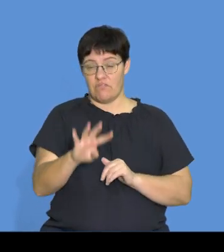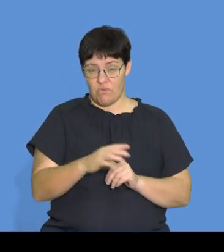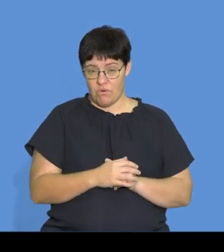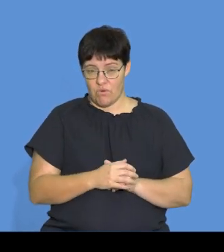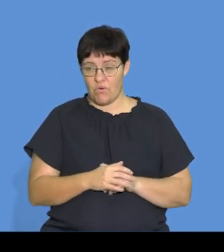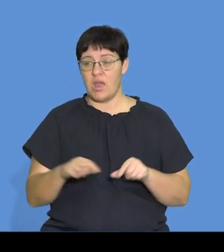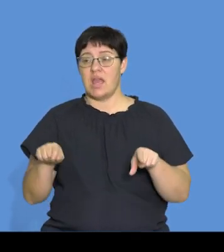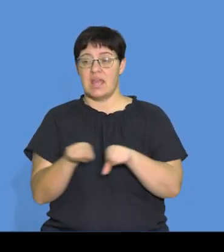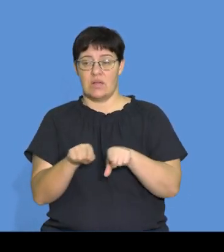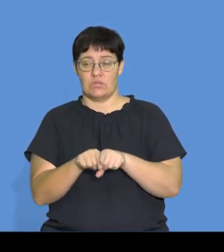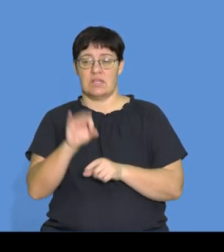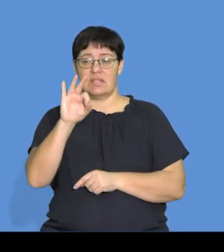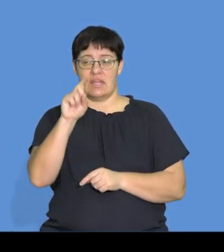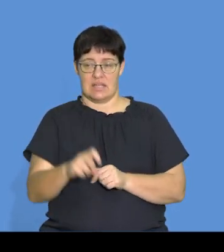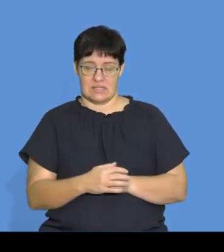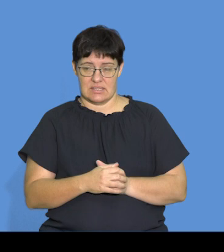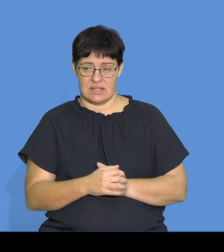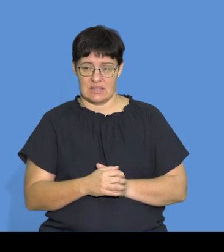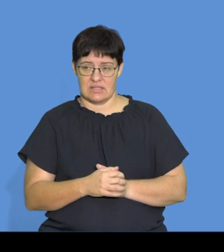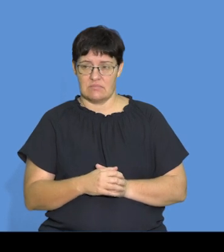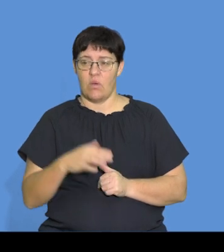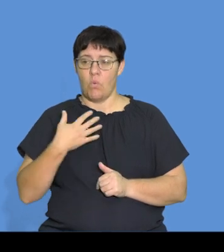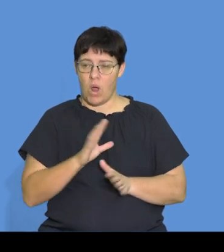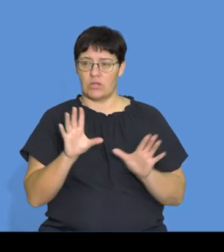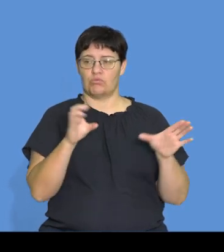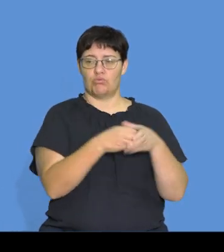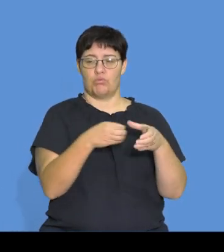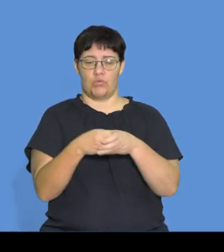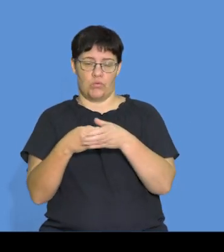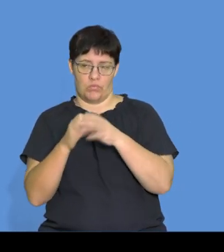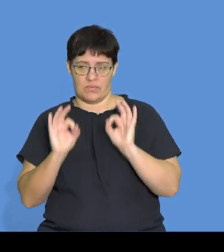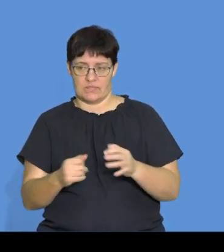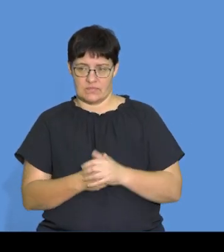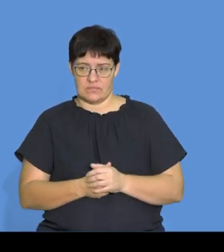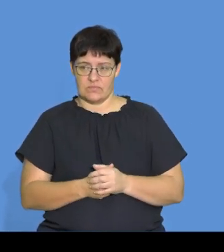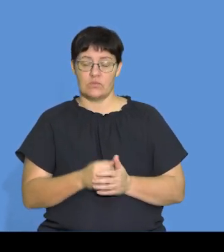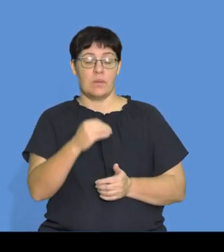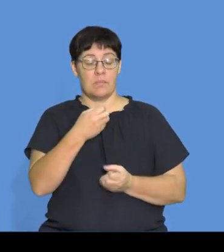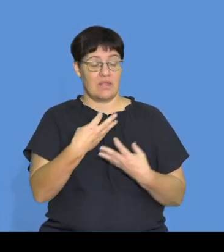to 3x, right? Because I want to group them accordingly. So this will give me